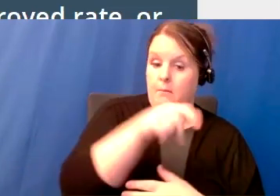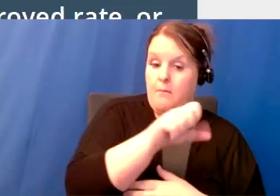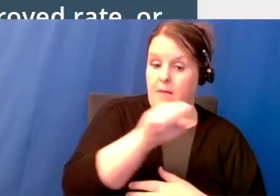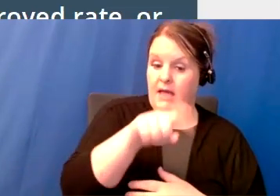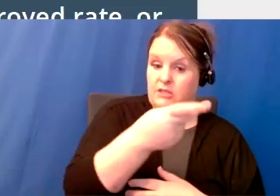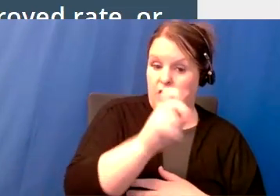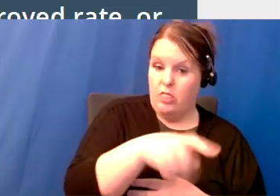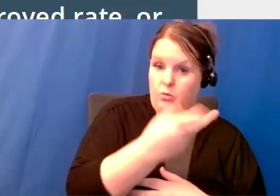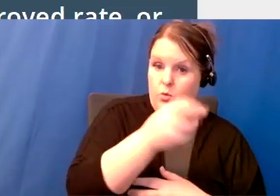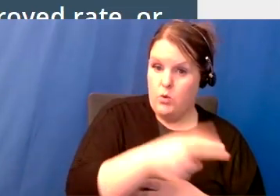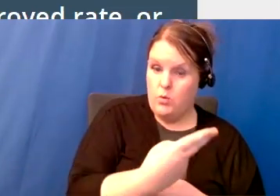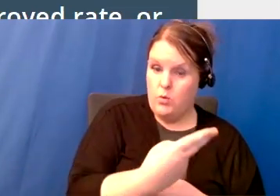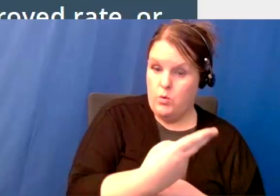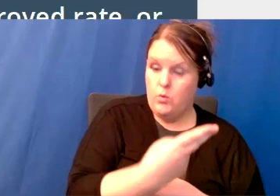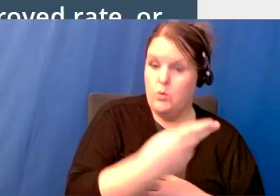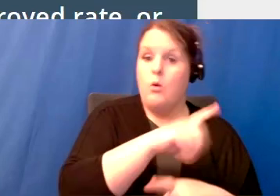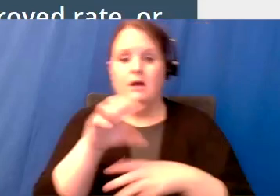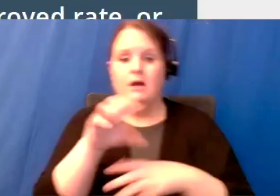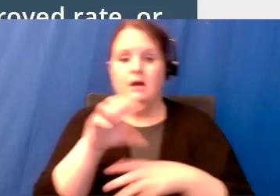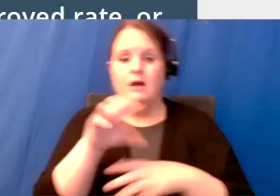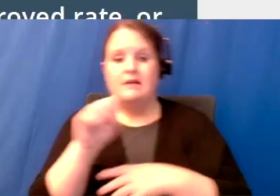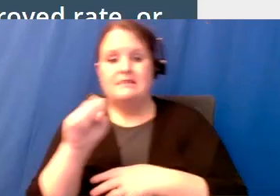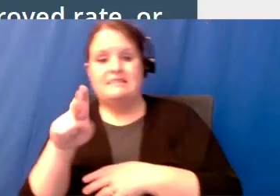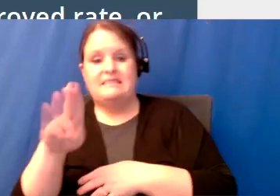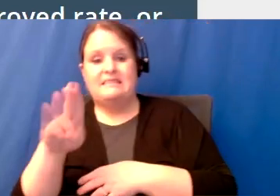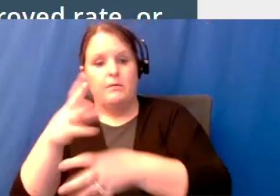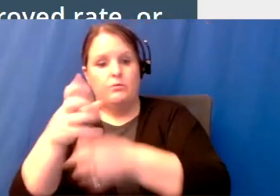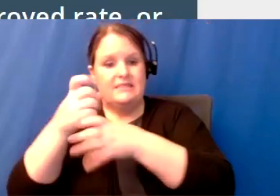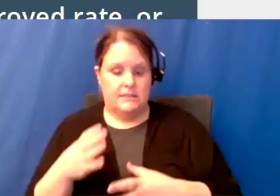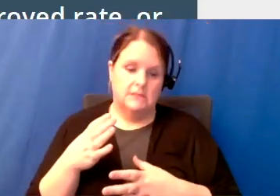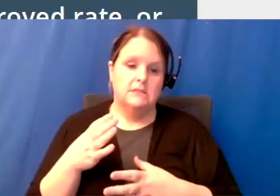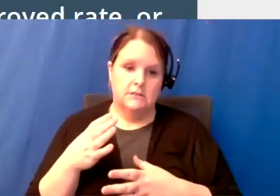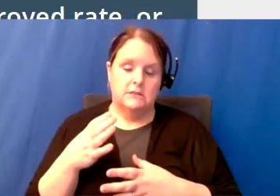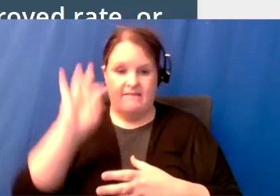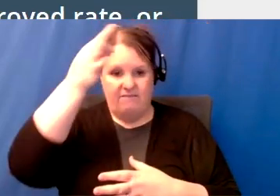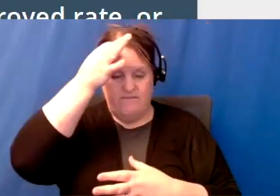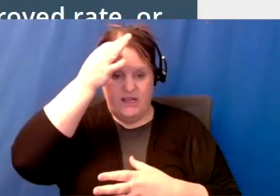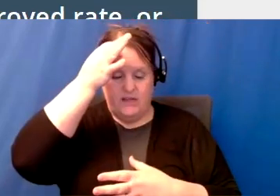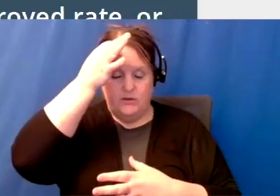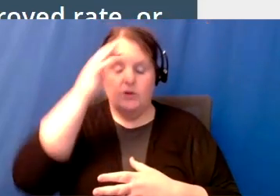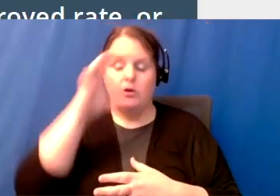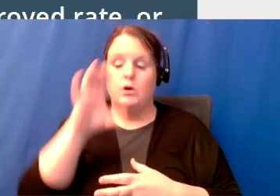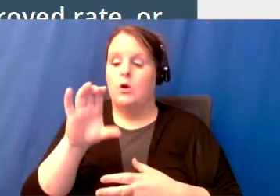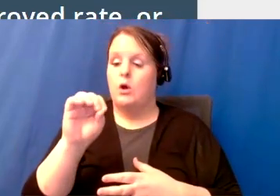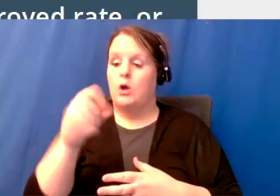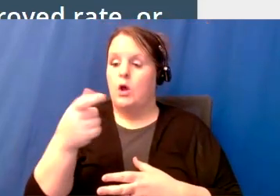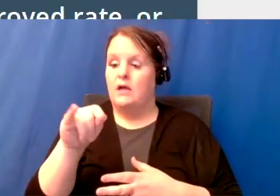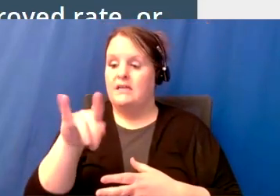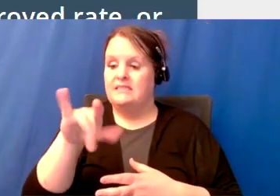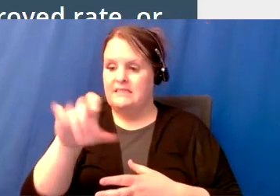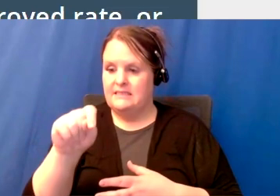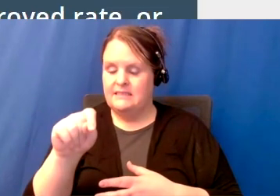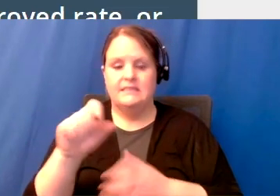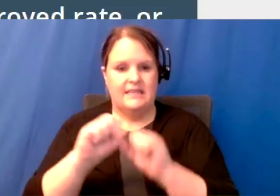entity or the subrecipient's federal cognizant agency. So we have to include which indirect cost rate